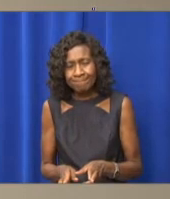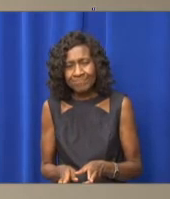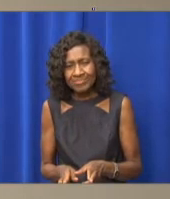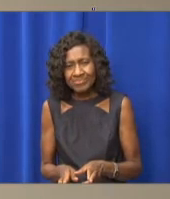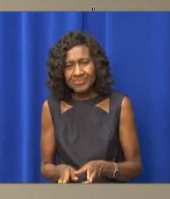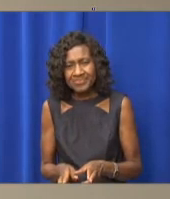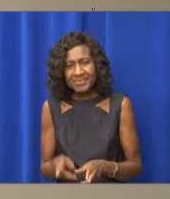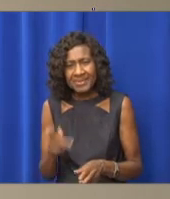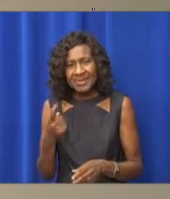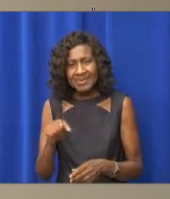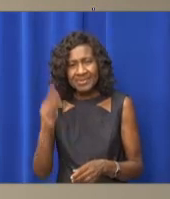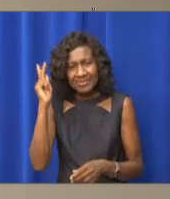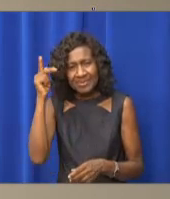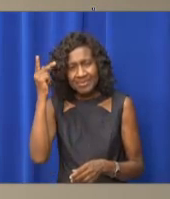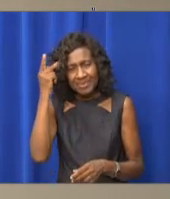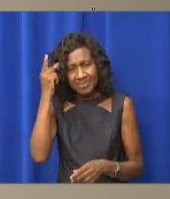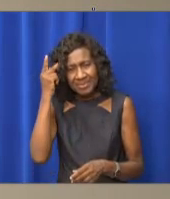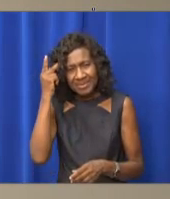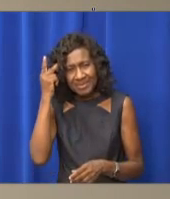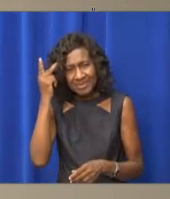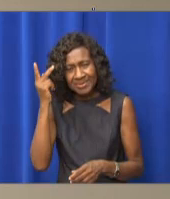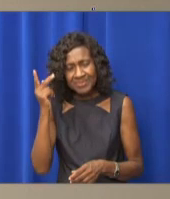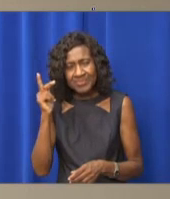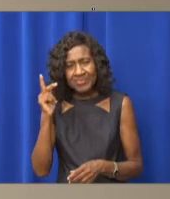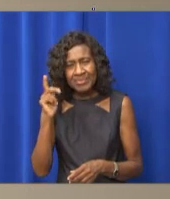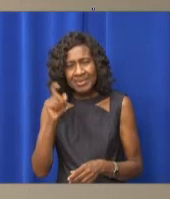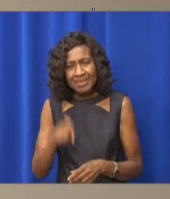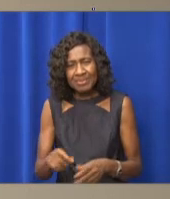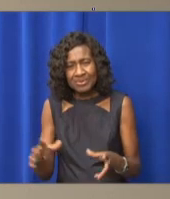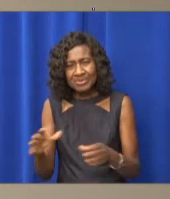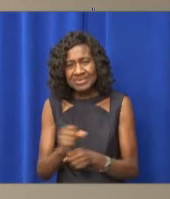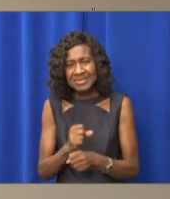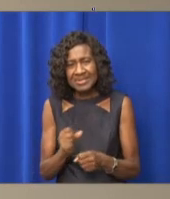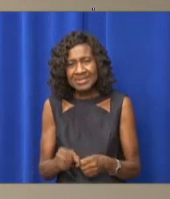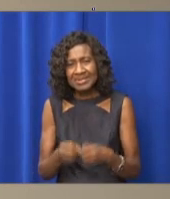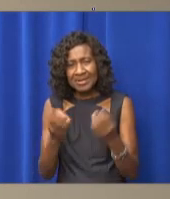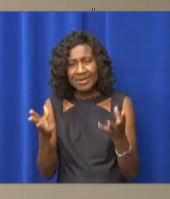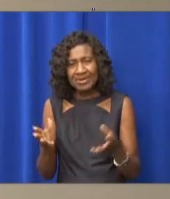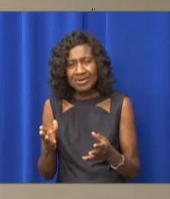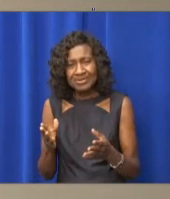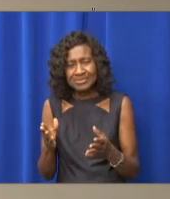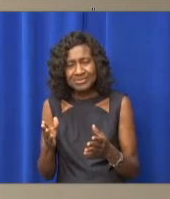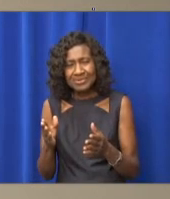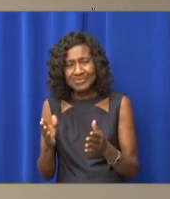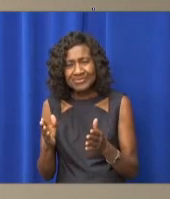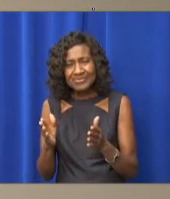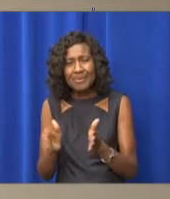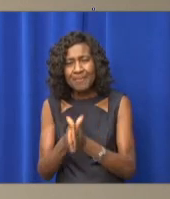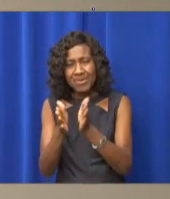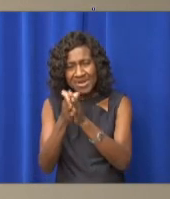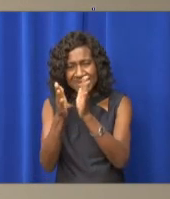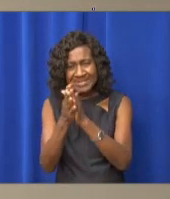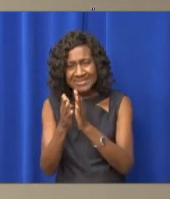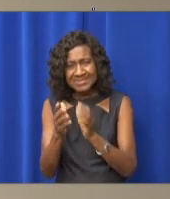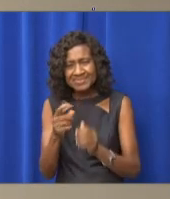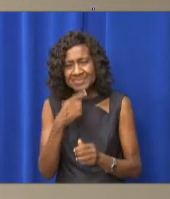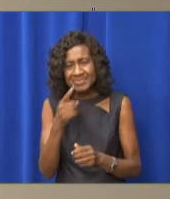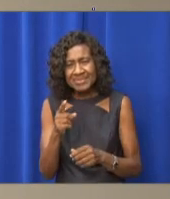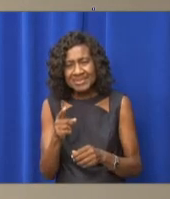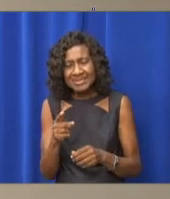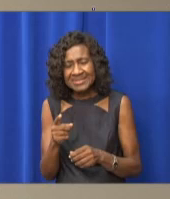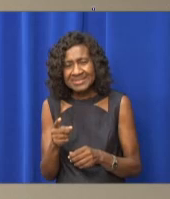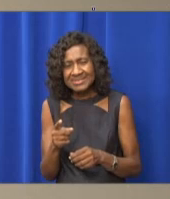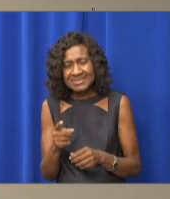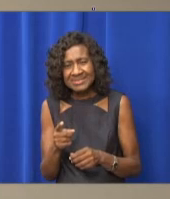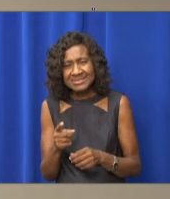the Premier deserves a lot of praise. And if they were in the room, I would say he deserves a clap. But for